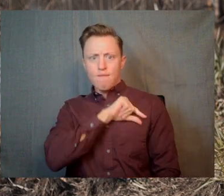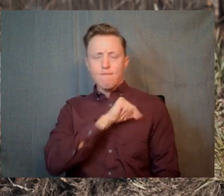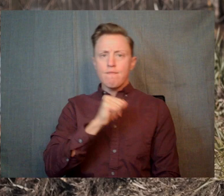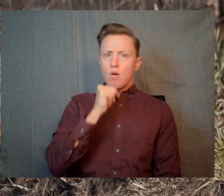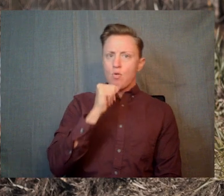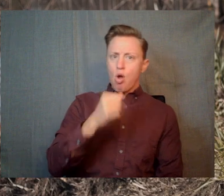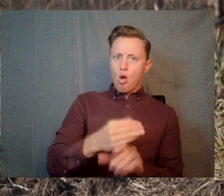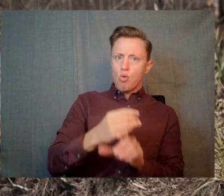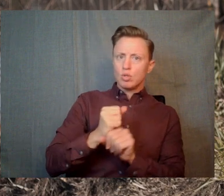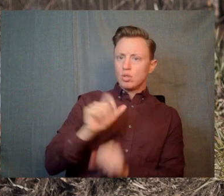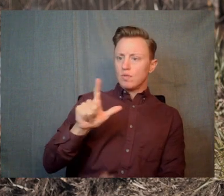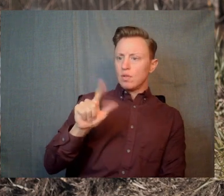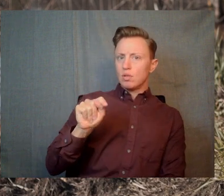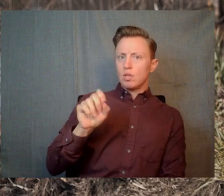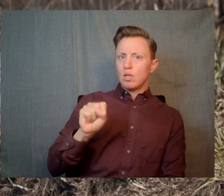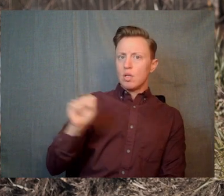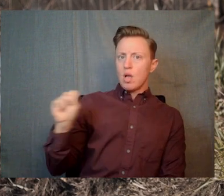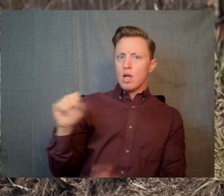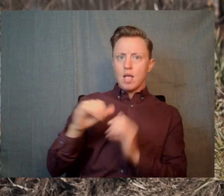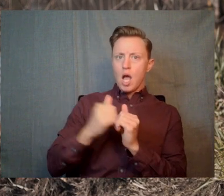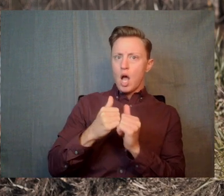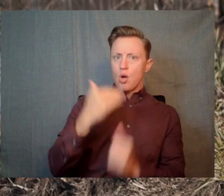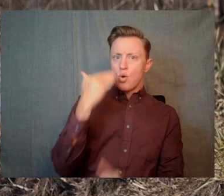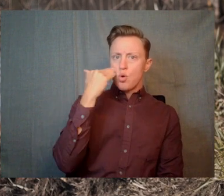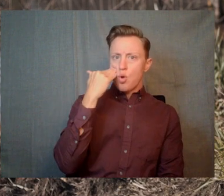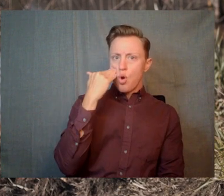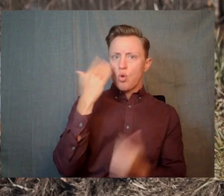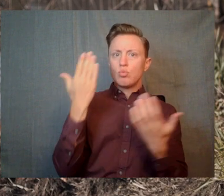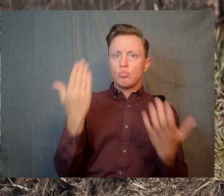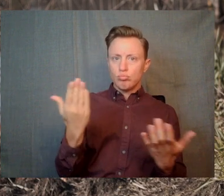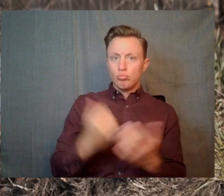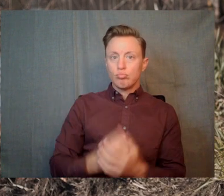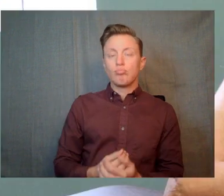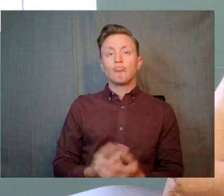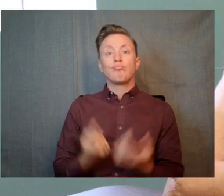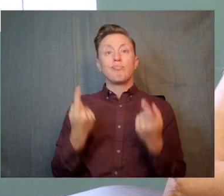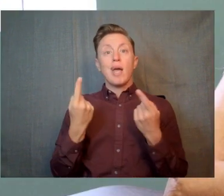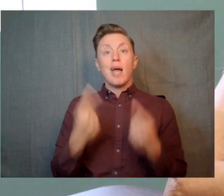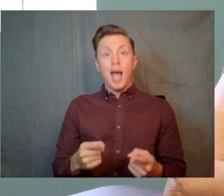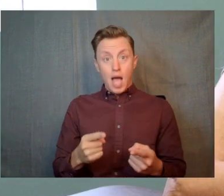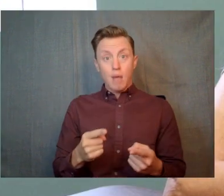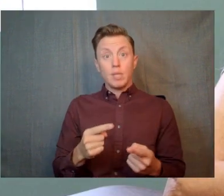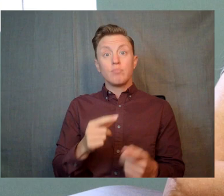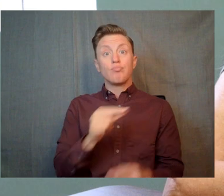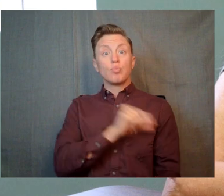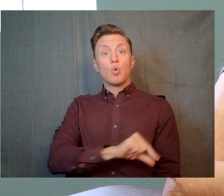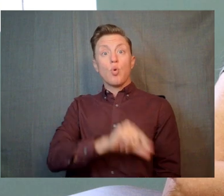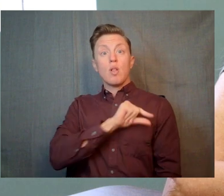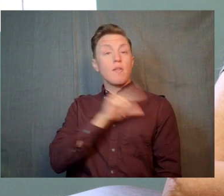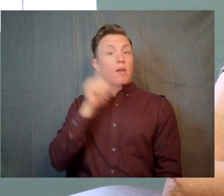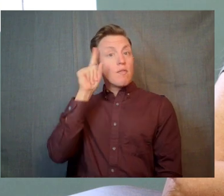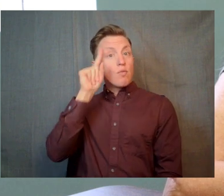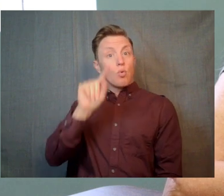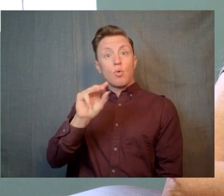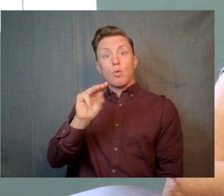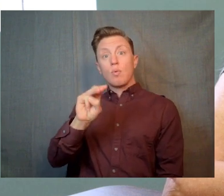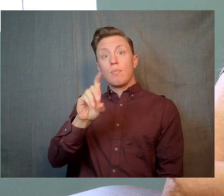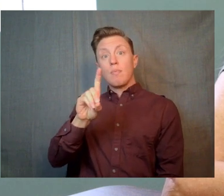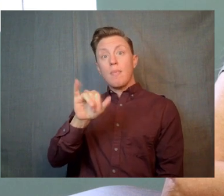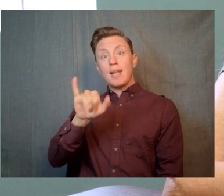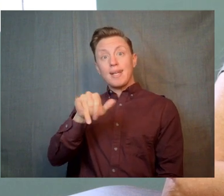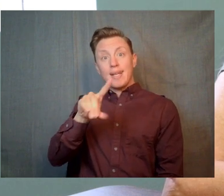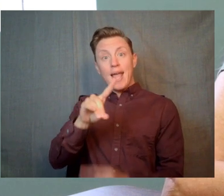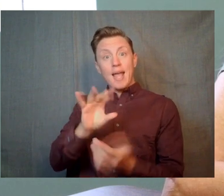you qualify to receive LTSS? When you qualify for